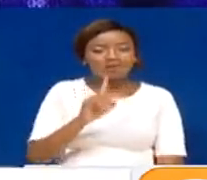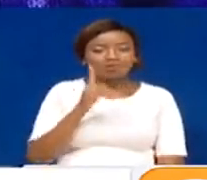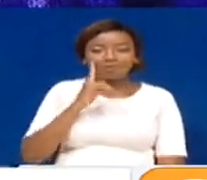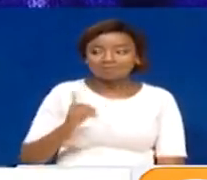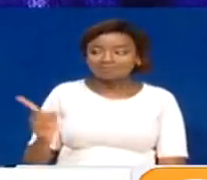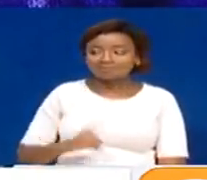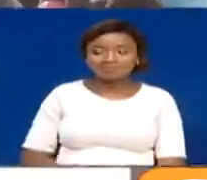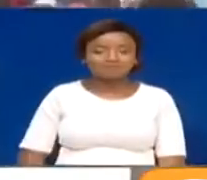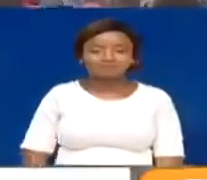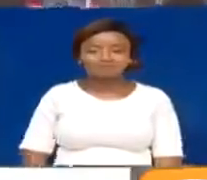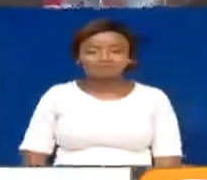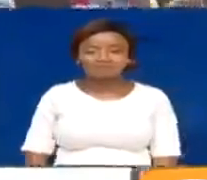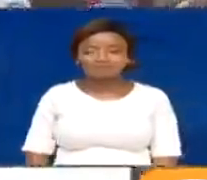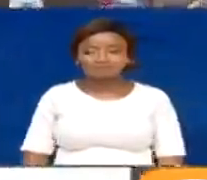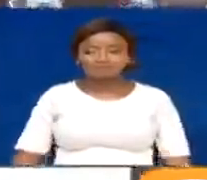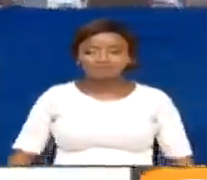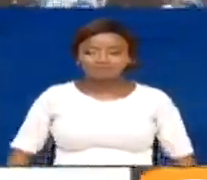listen.